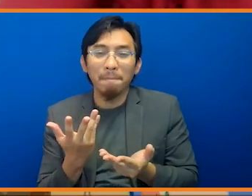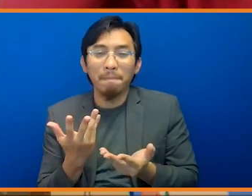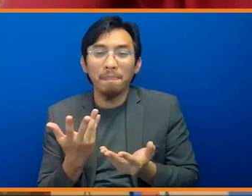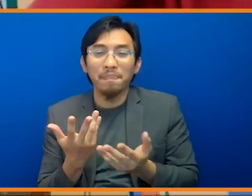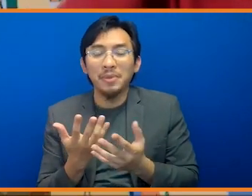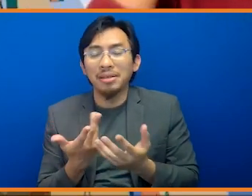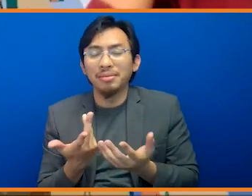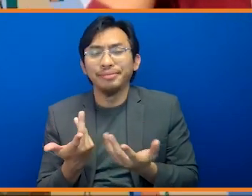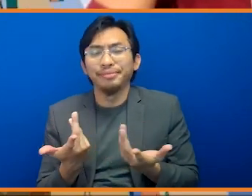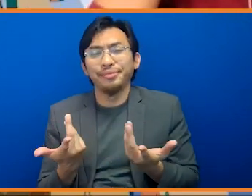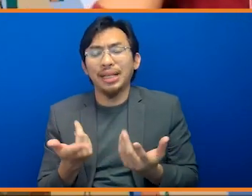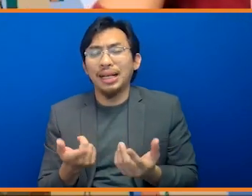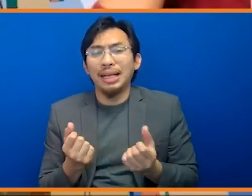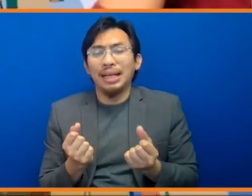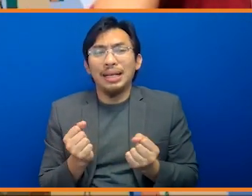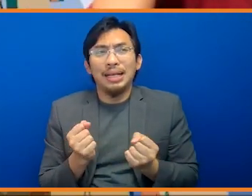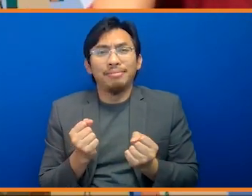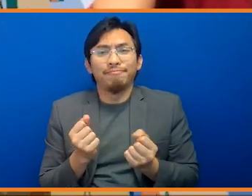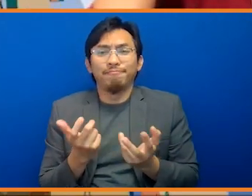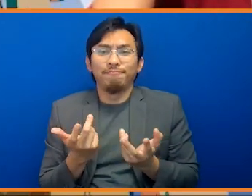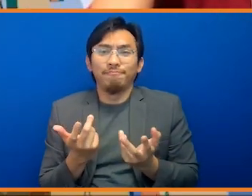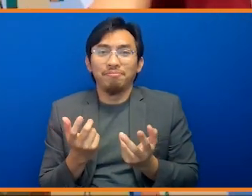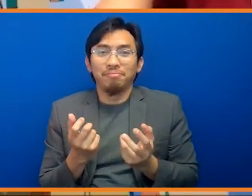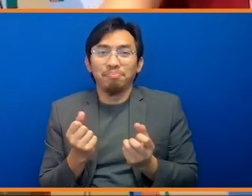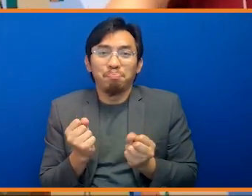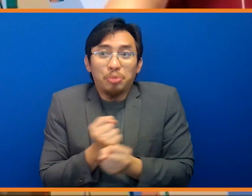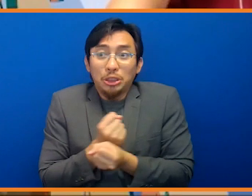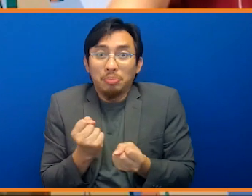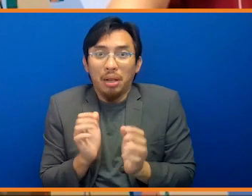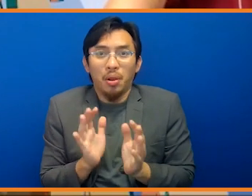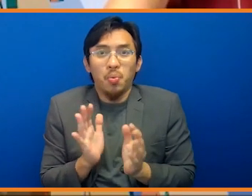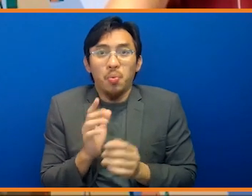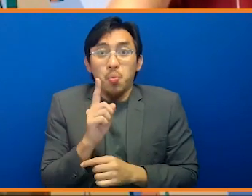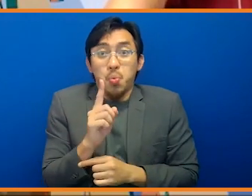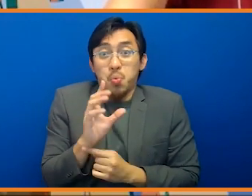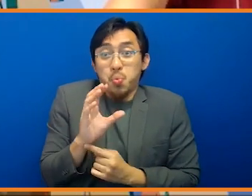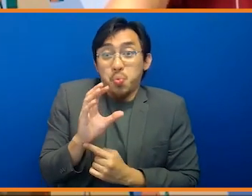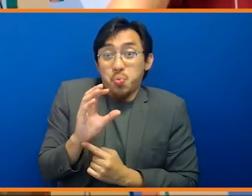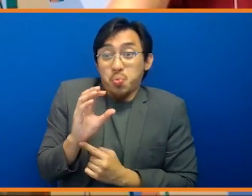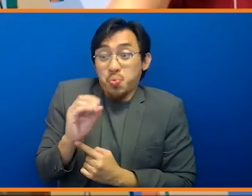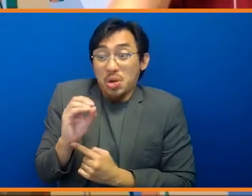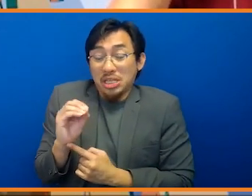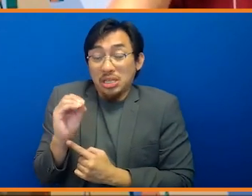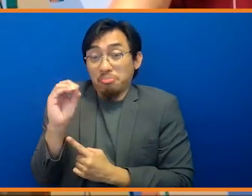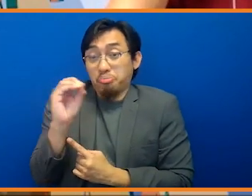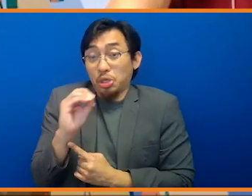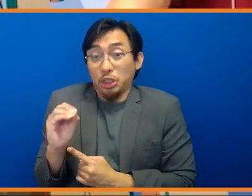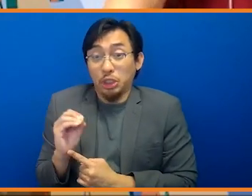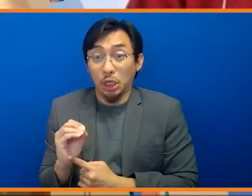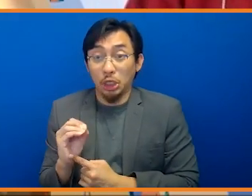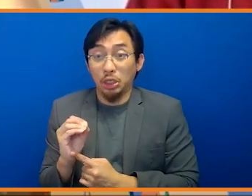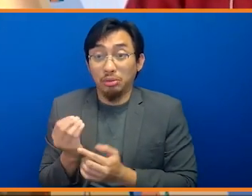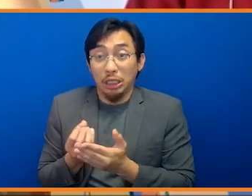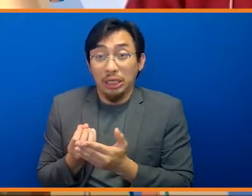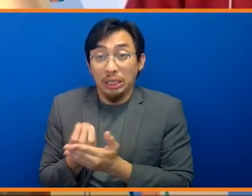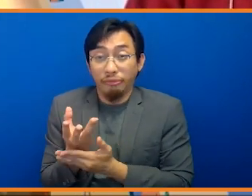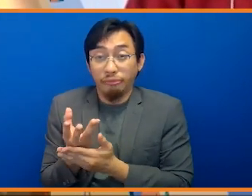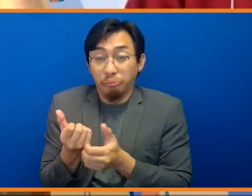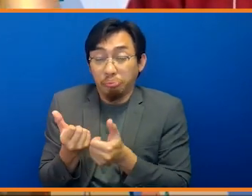it's not impossible 100% of message conveyed